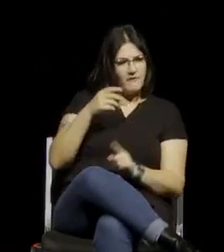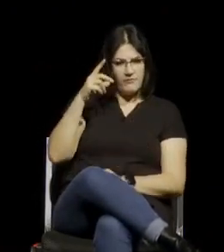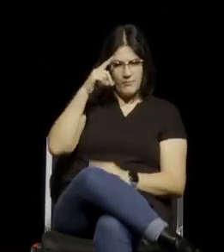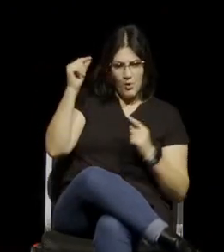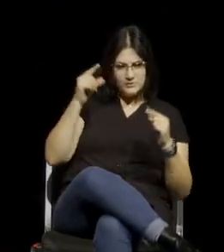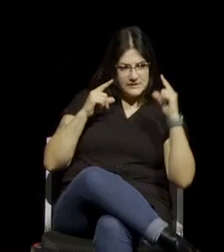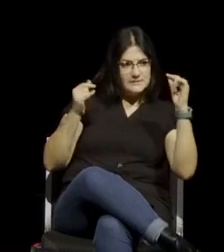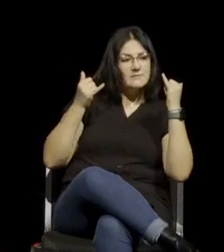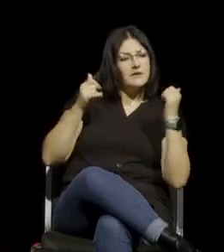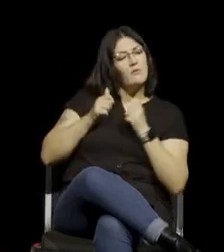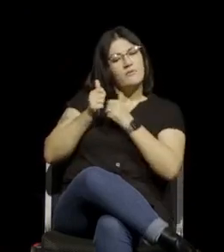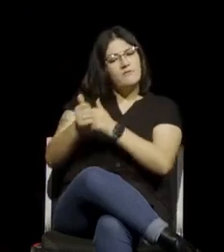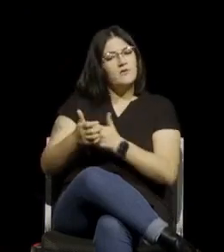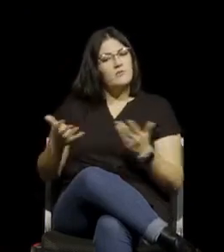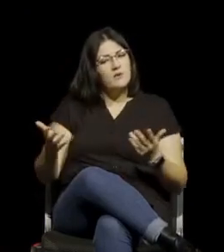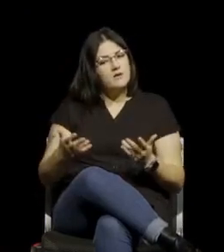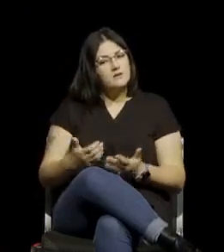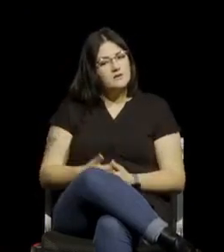we operate under the